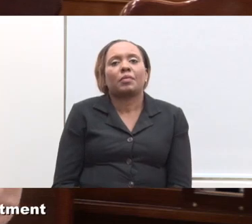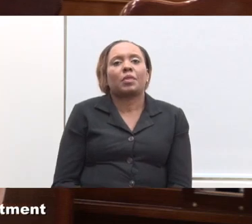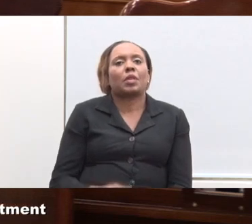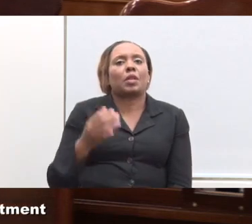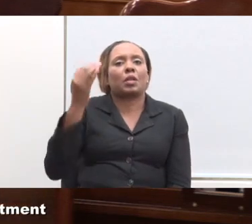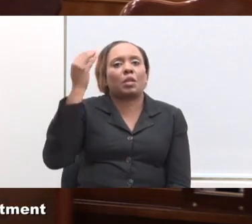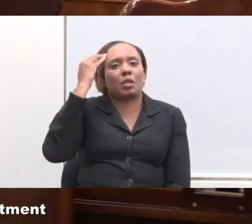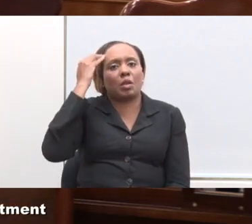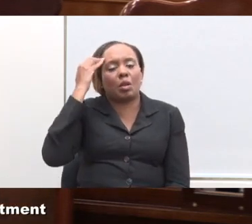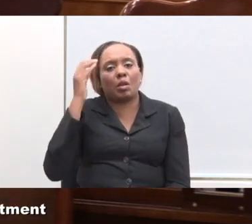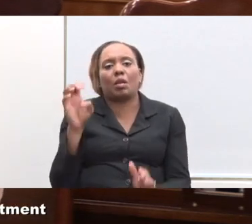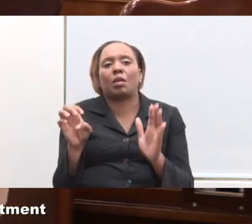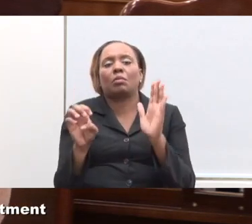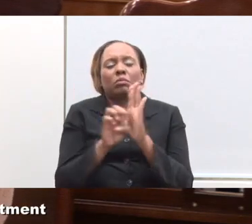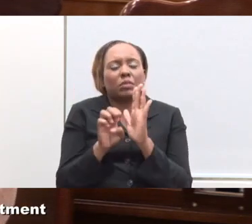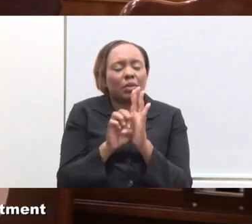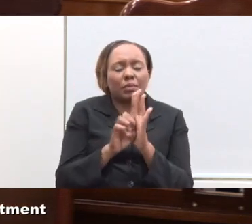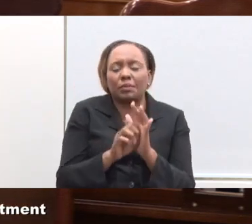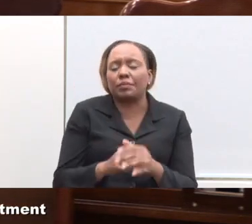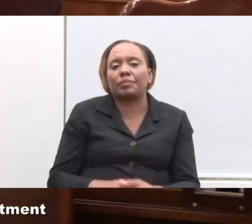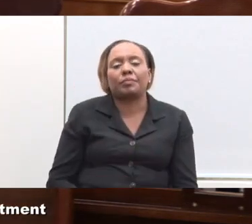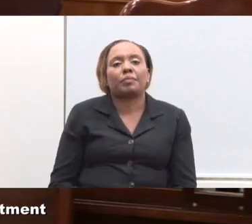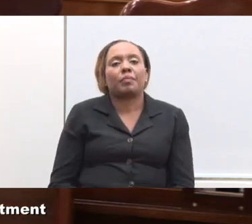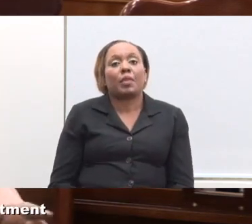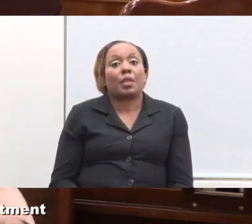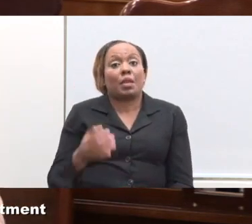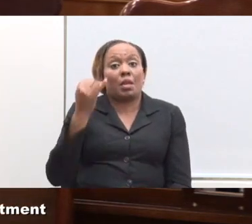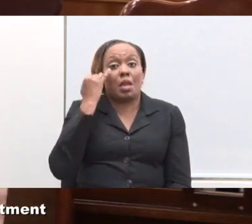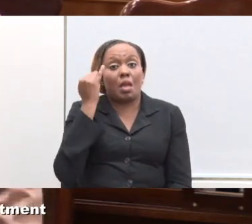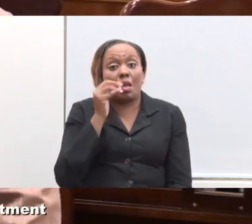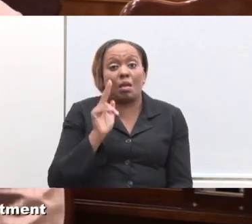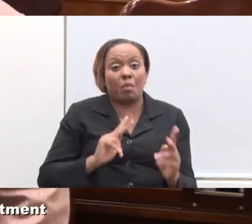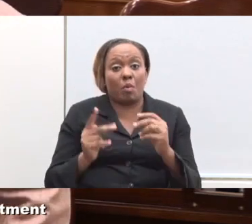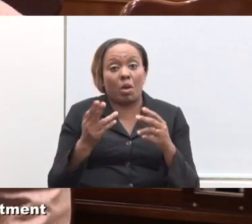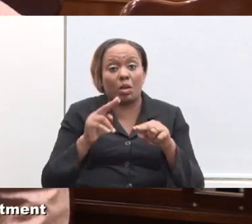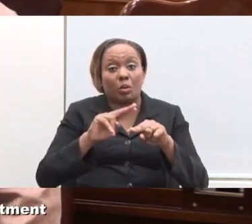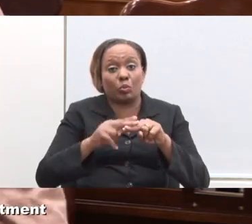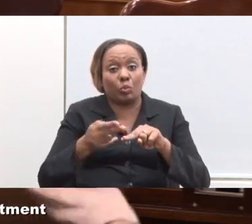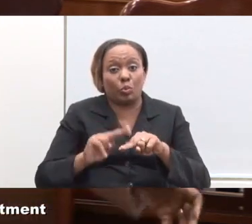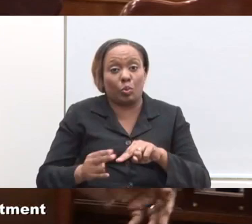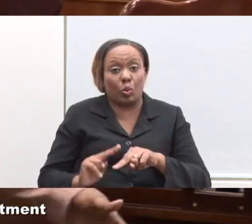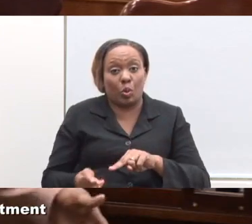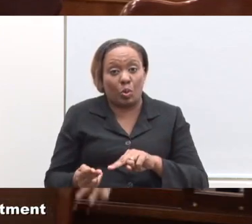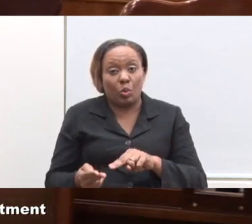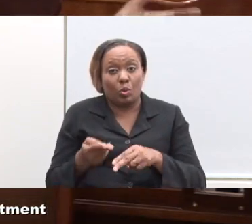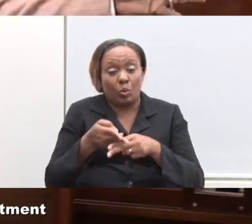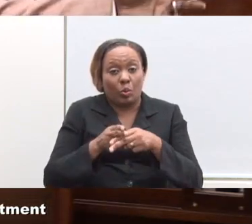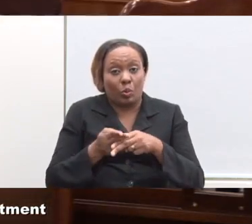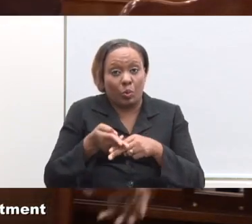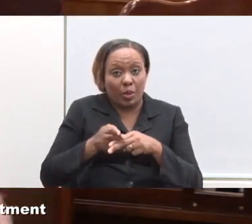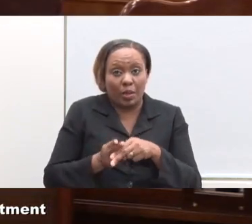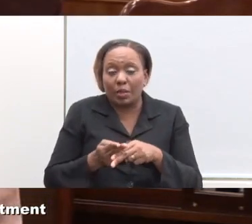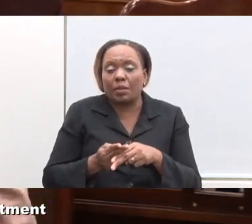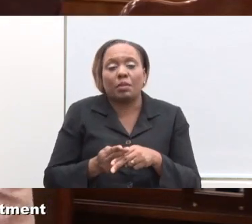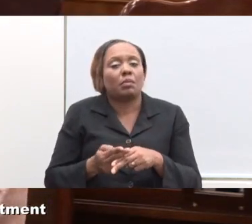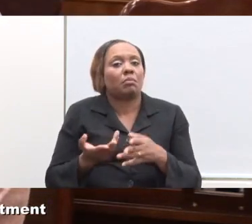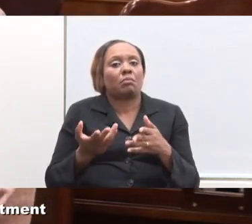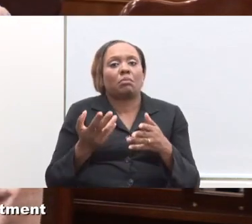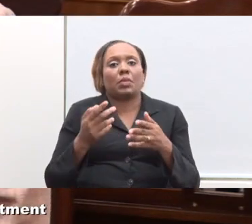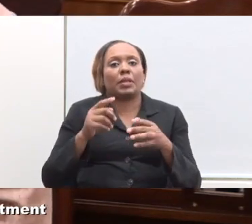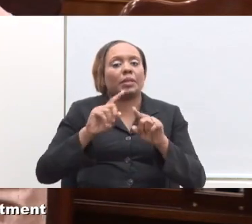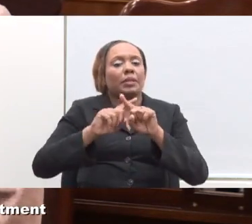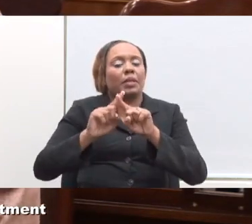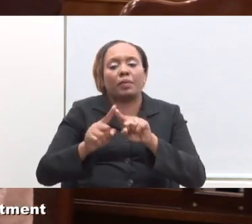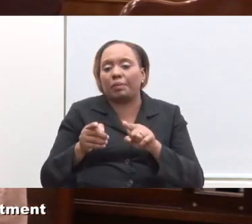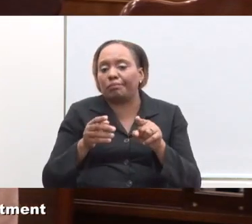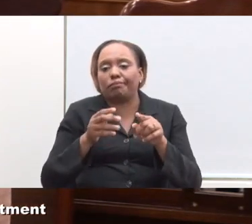at £4 a week. You can lose weight at £3 a week. You can lose weight at £2 a week.